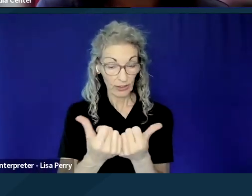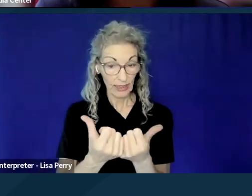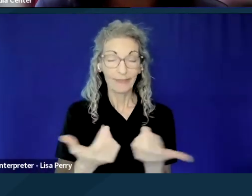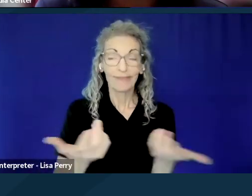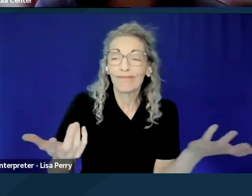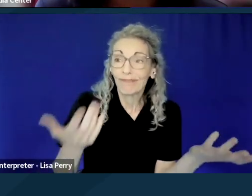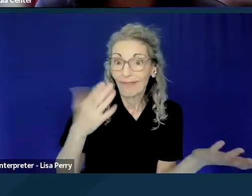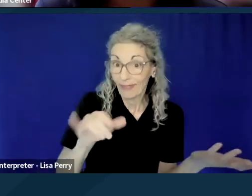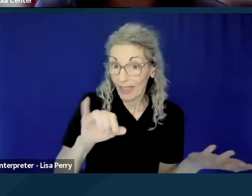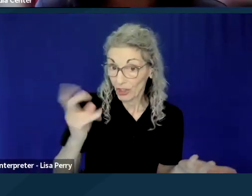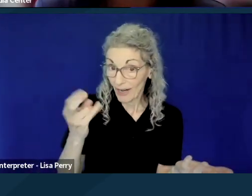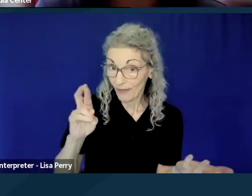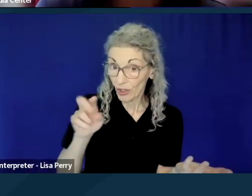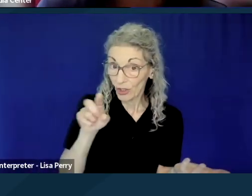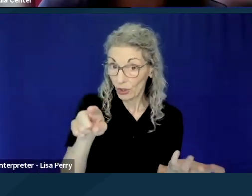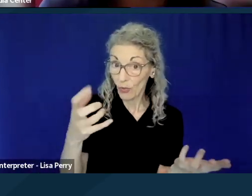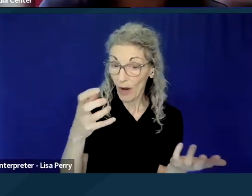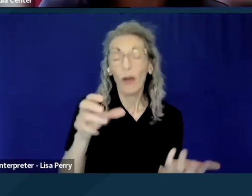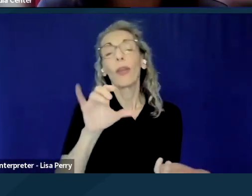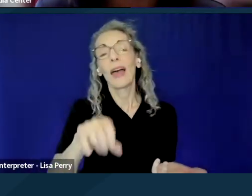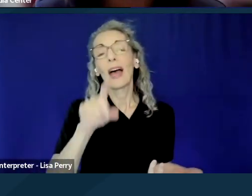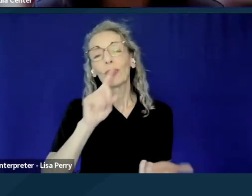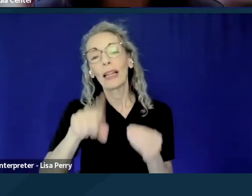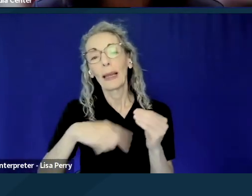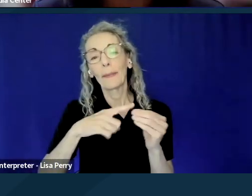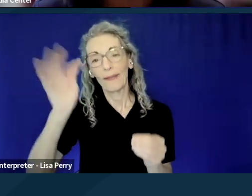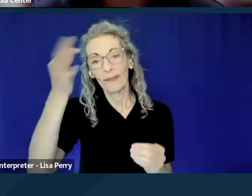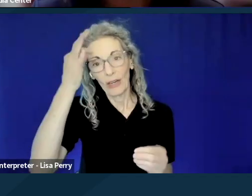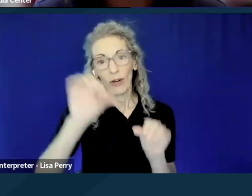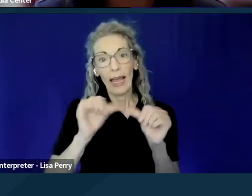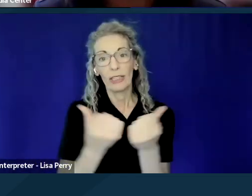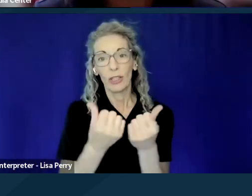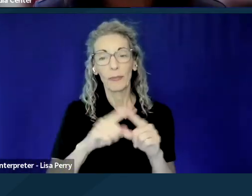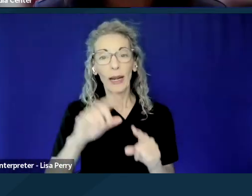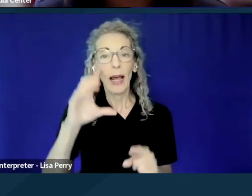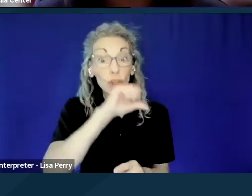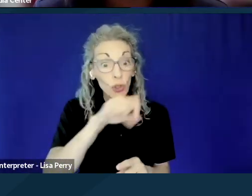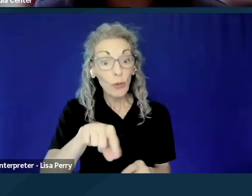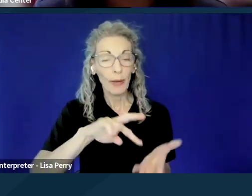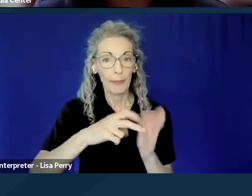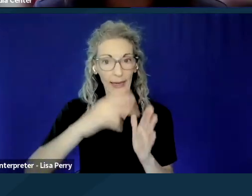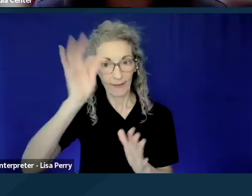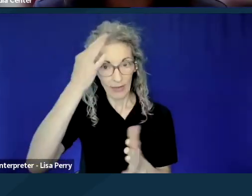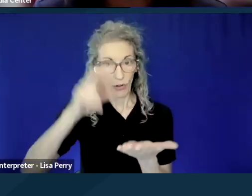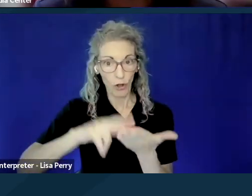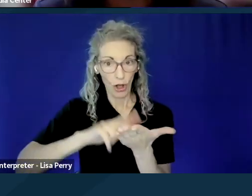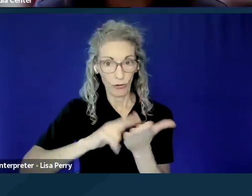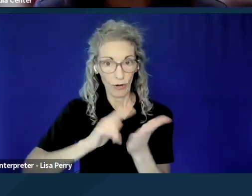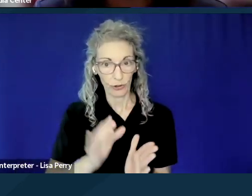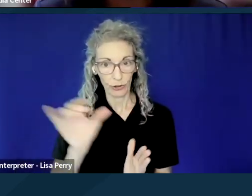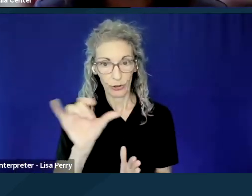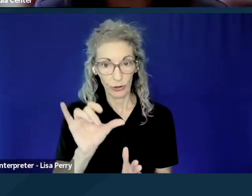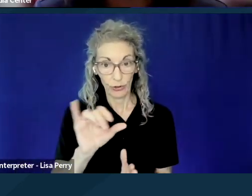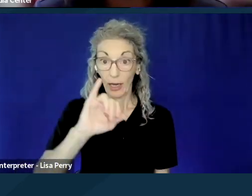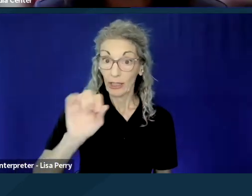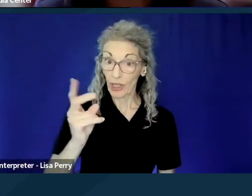Jennifer, if you want to, well, this is about federal agency, but I assume they also mean federal contractor. Jennifer, if you want to start